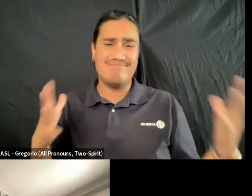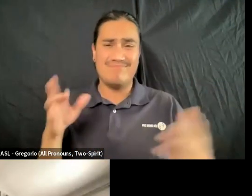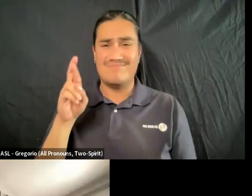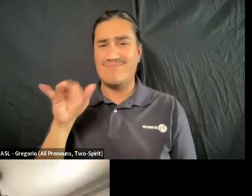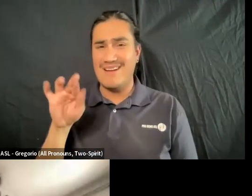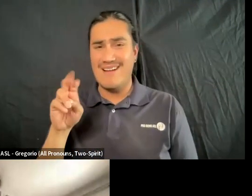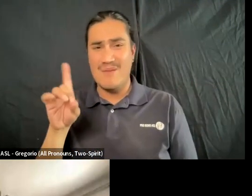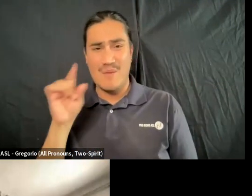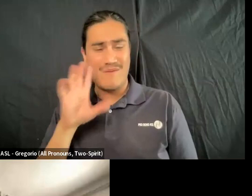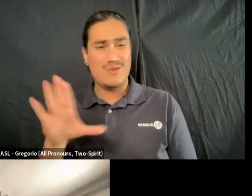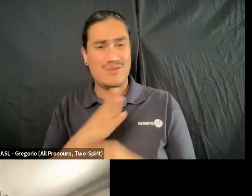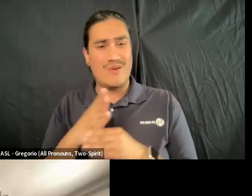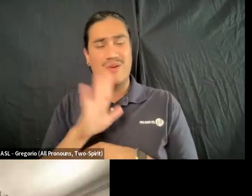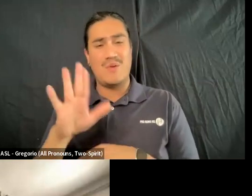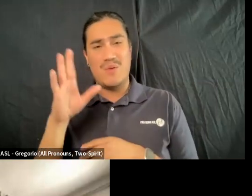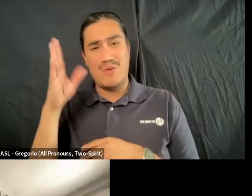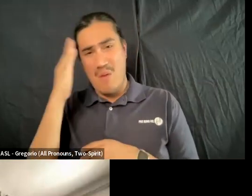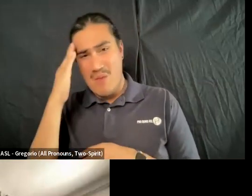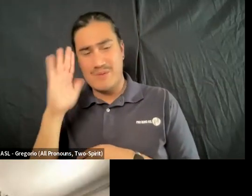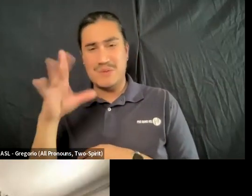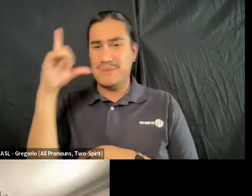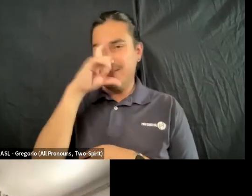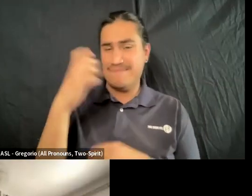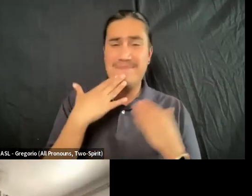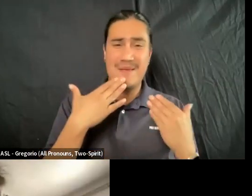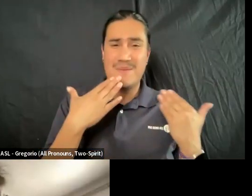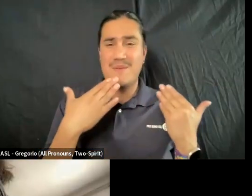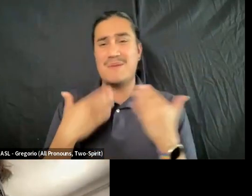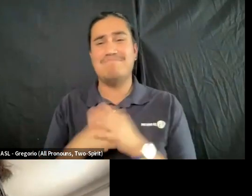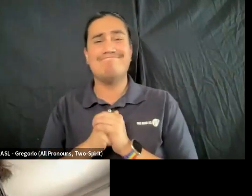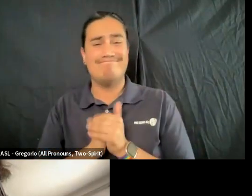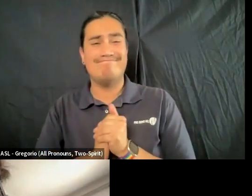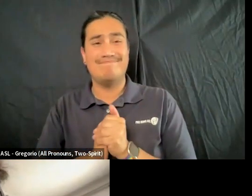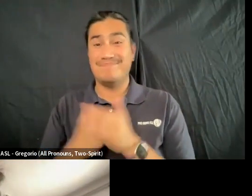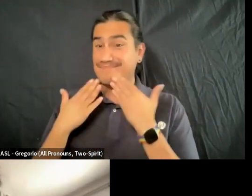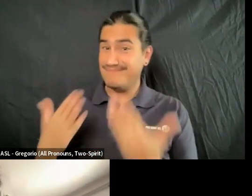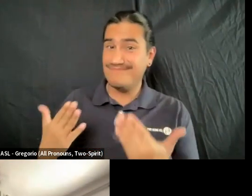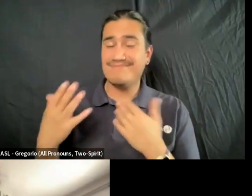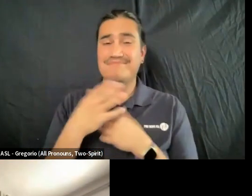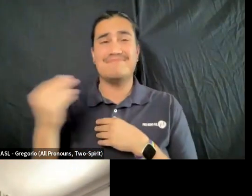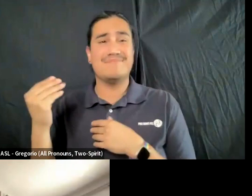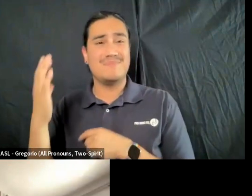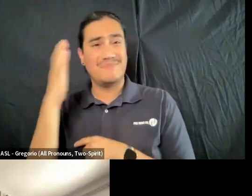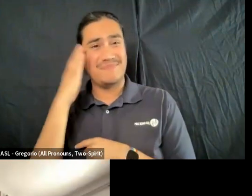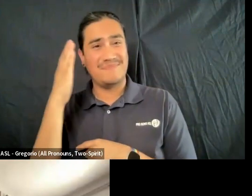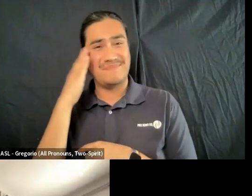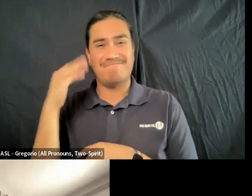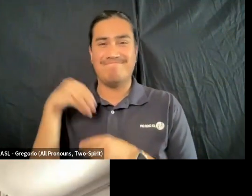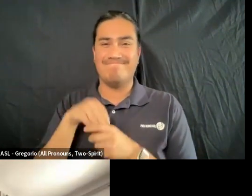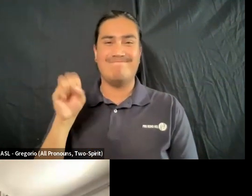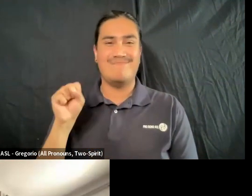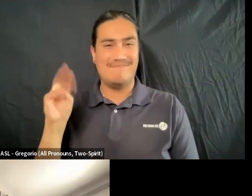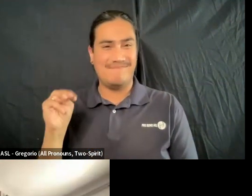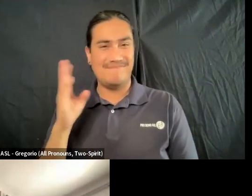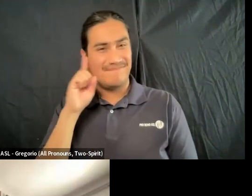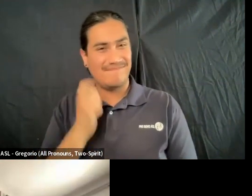for sharing your knowledge and your wisdom with us. Thank you, thank you, thank you. Thank you. And, you know, I'm on social media for anyone out